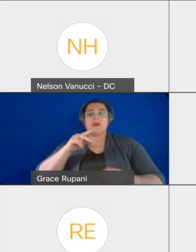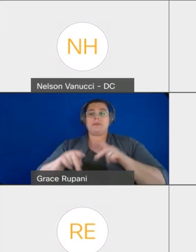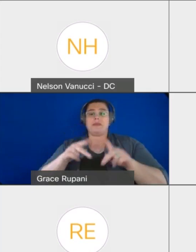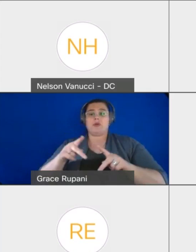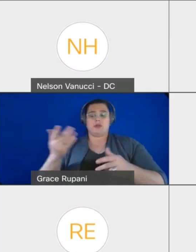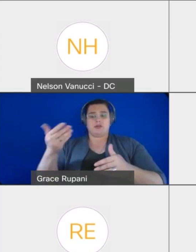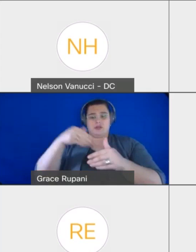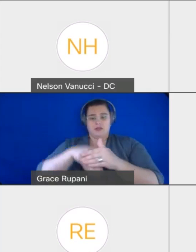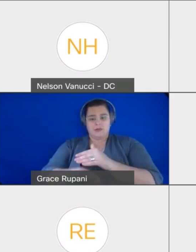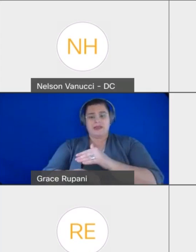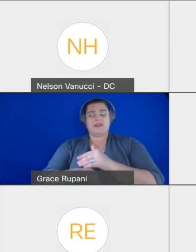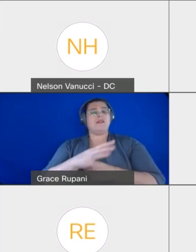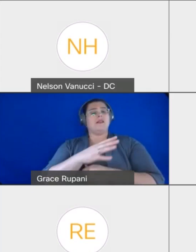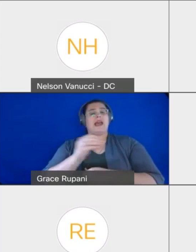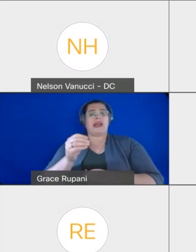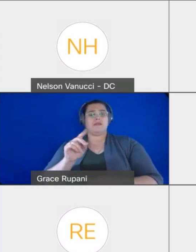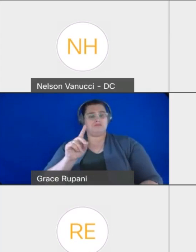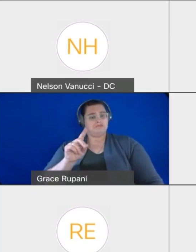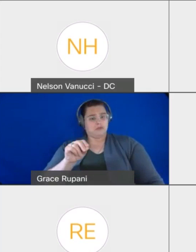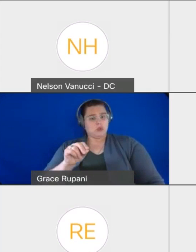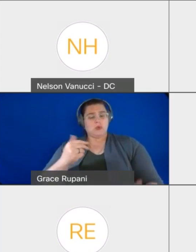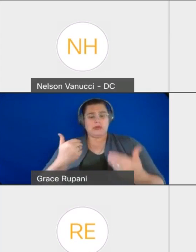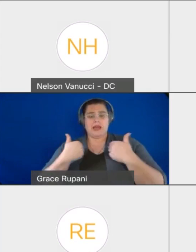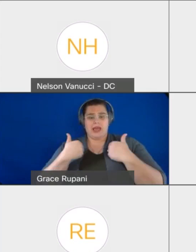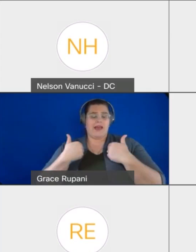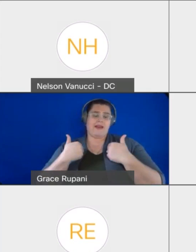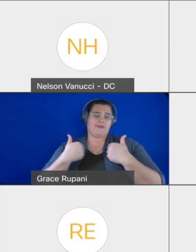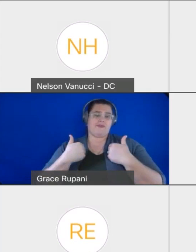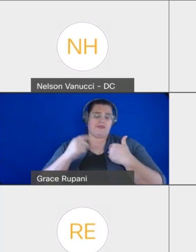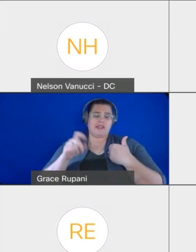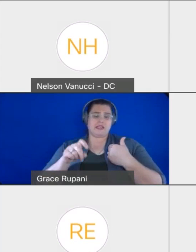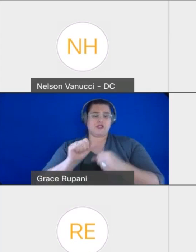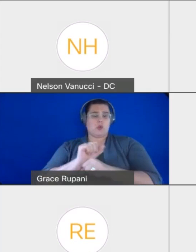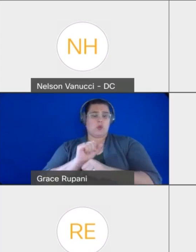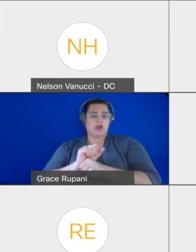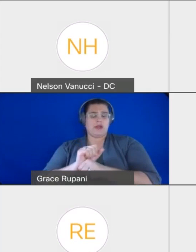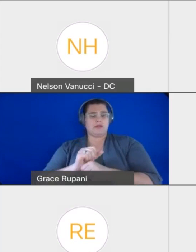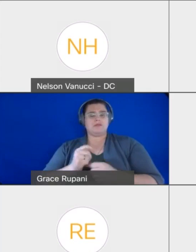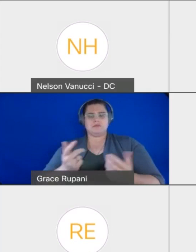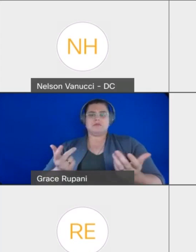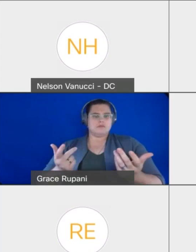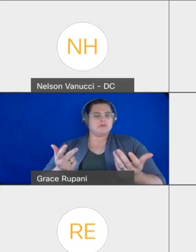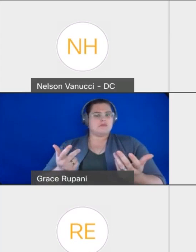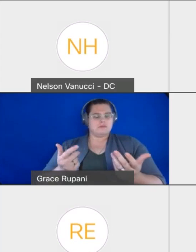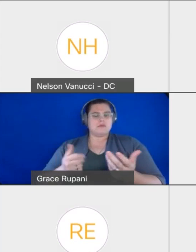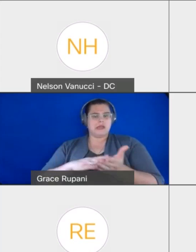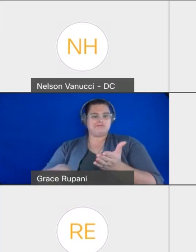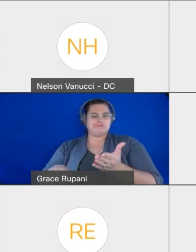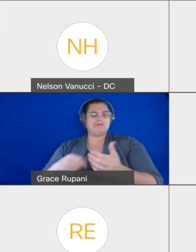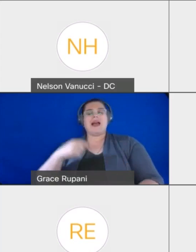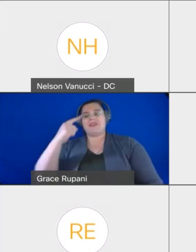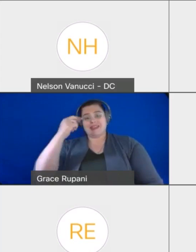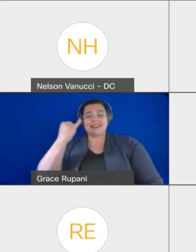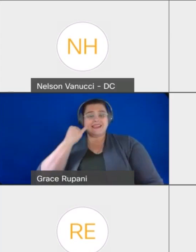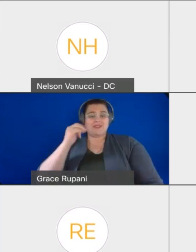work. And perhaps DC Health knows the answer to that one. I'm pretty sure if we have a DSP who has traveled to